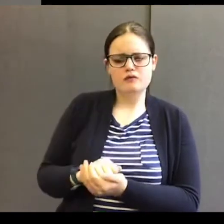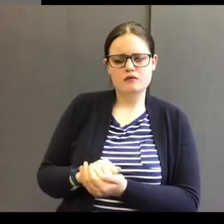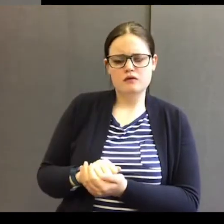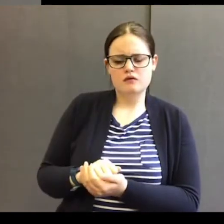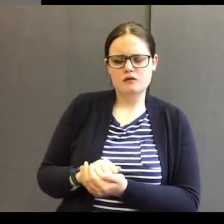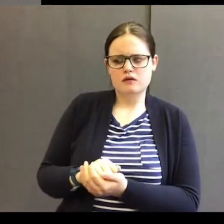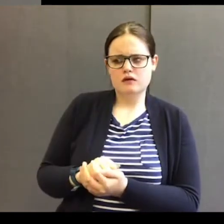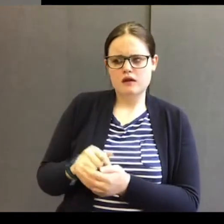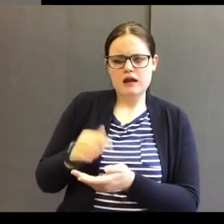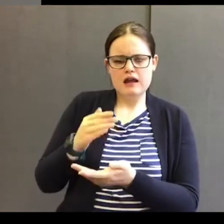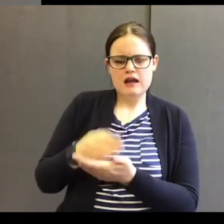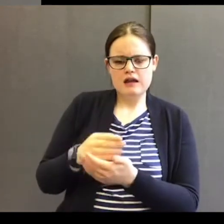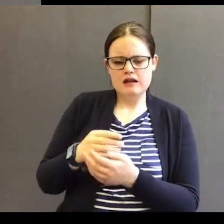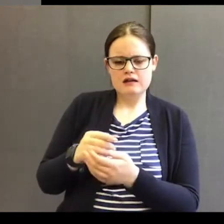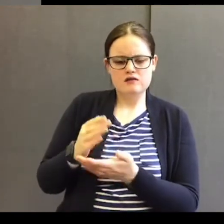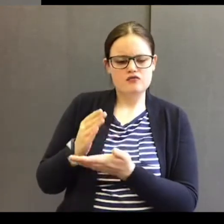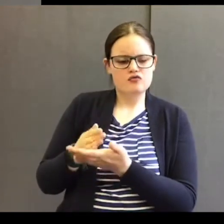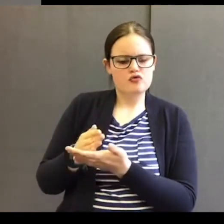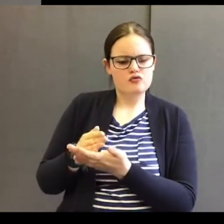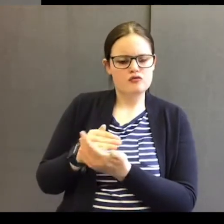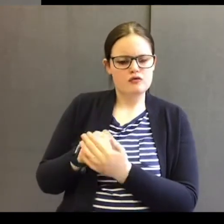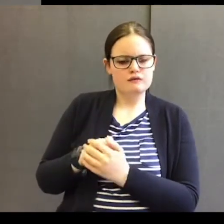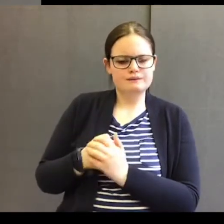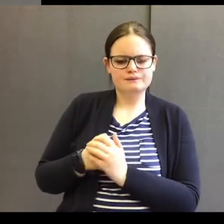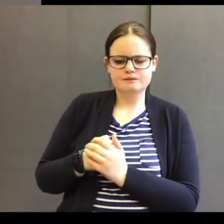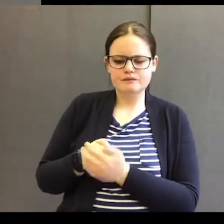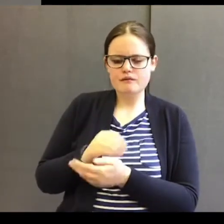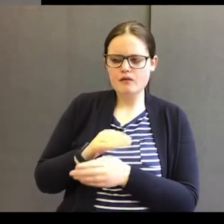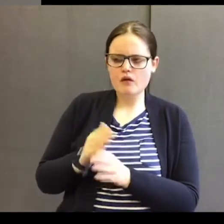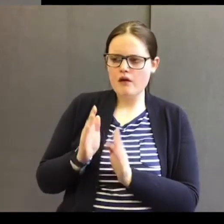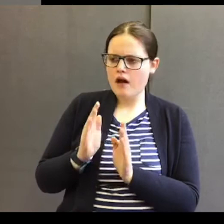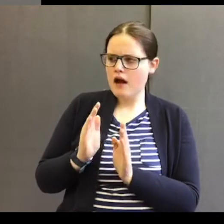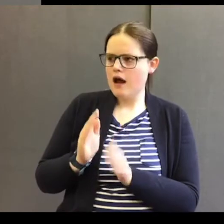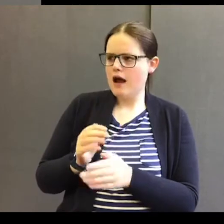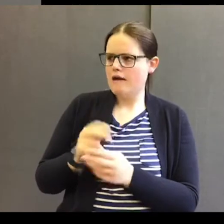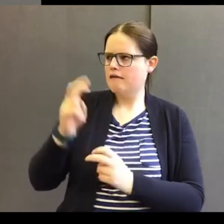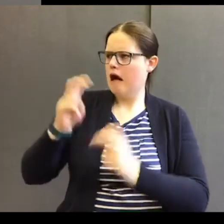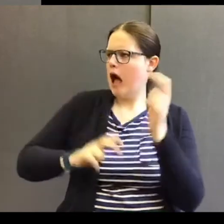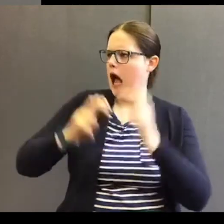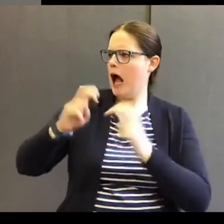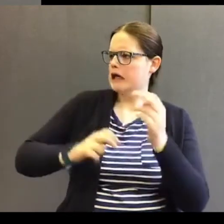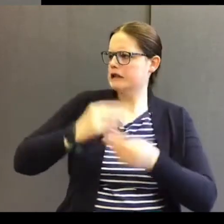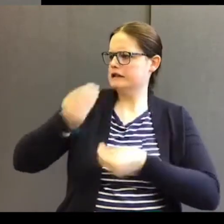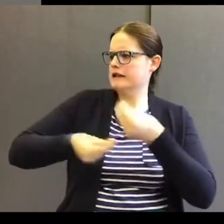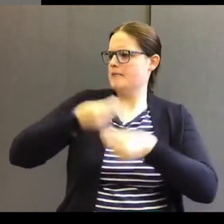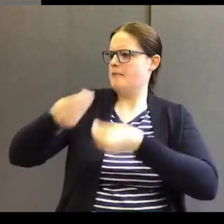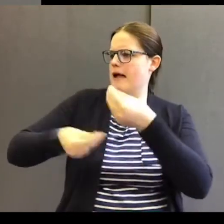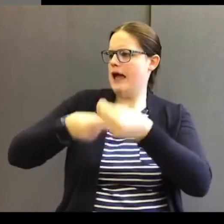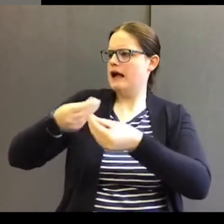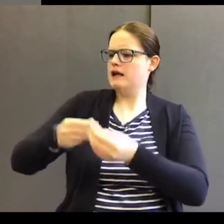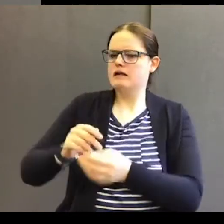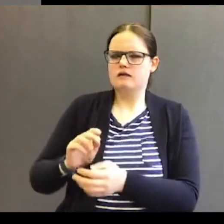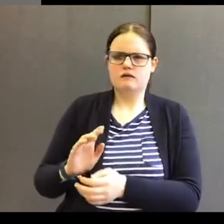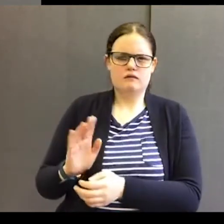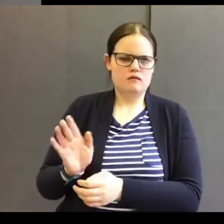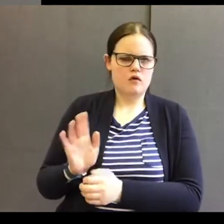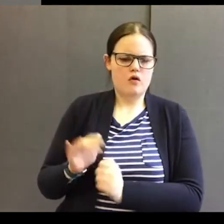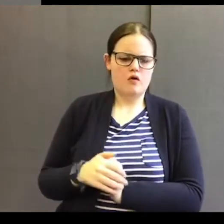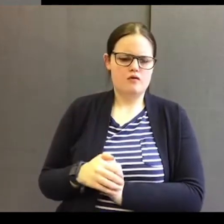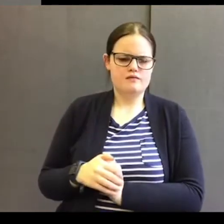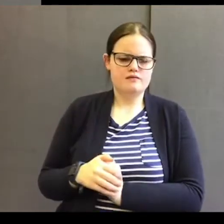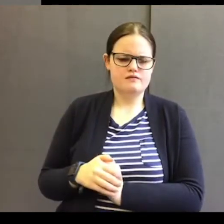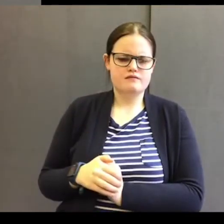knows. You sing, there is that ring of truth. We don't have to argue and explain from